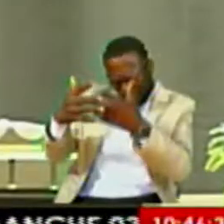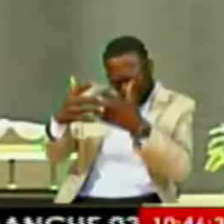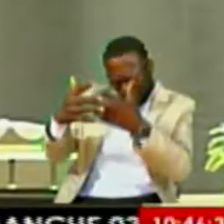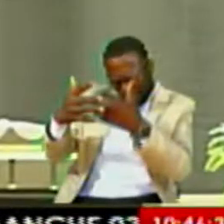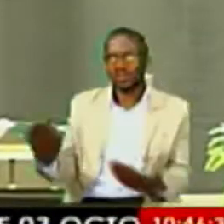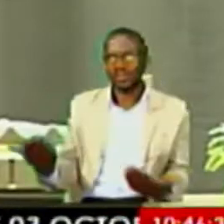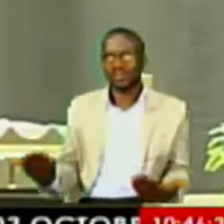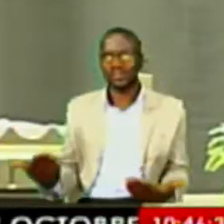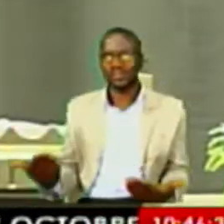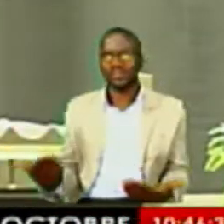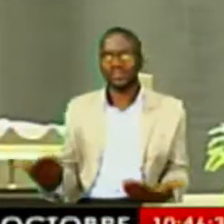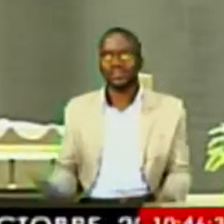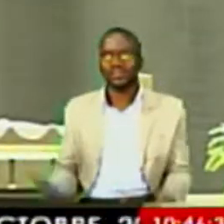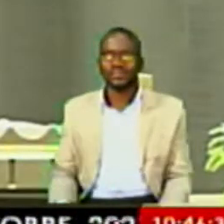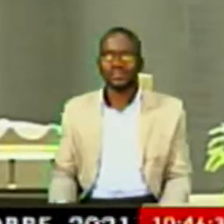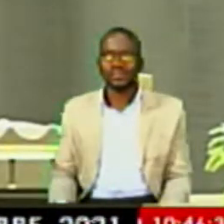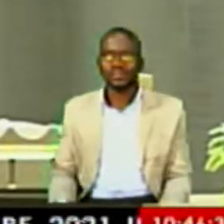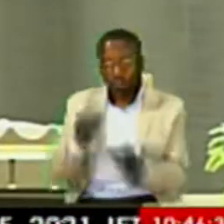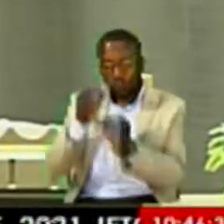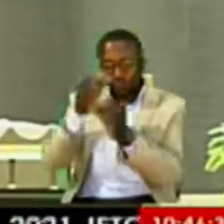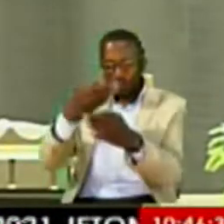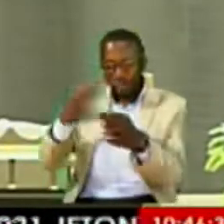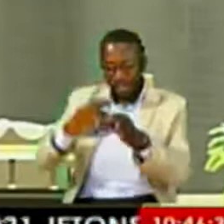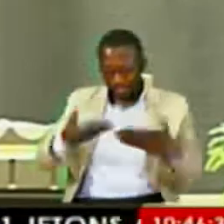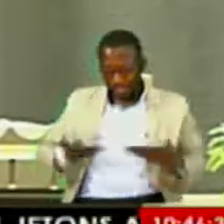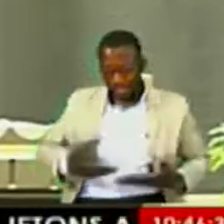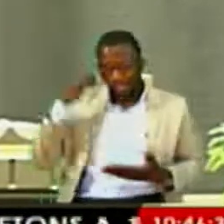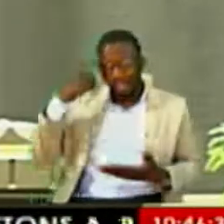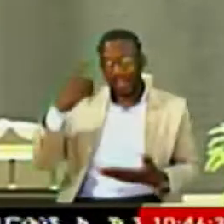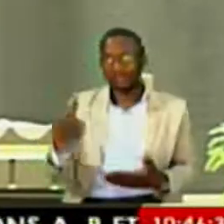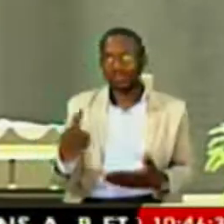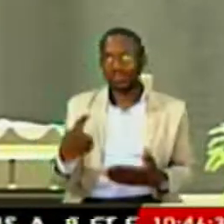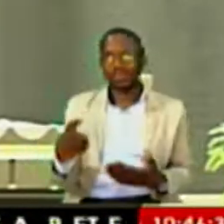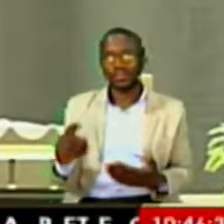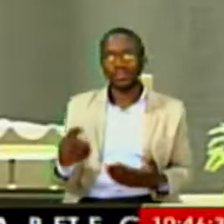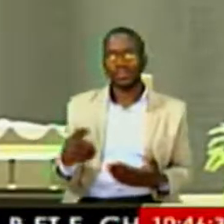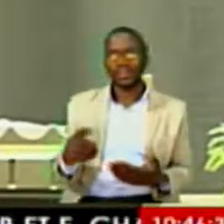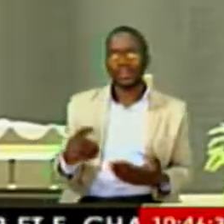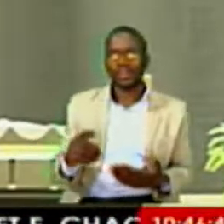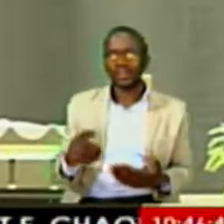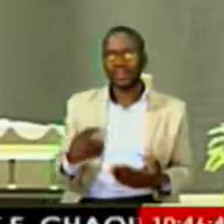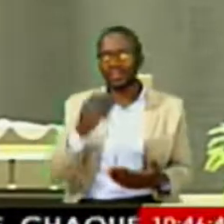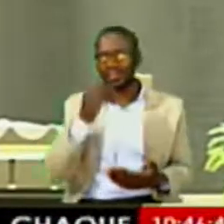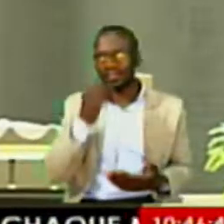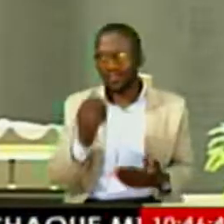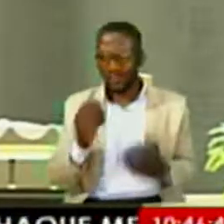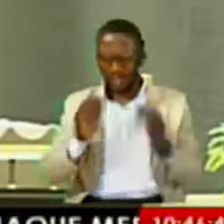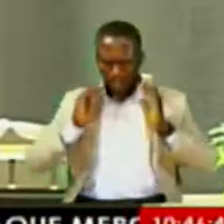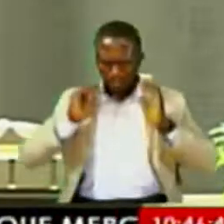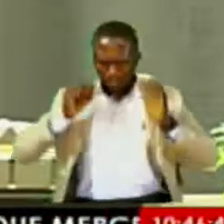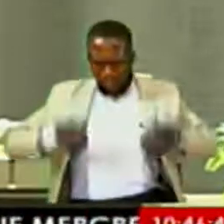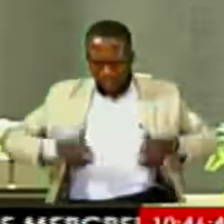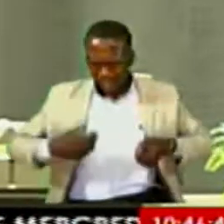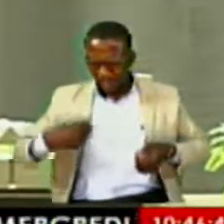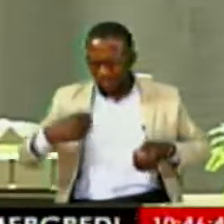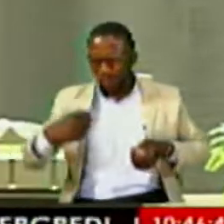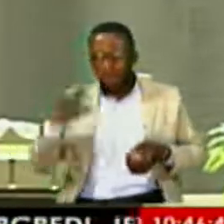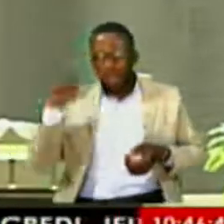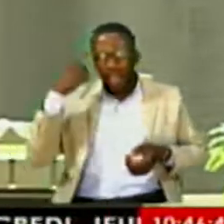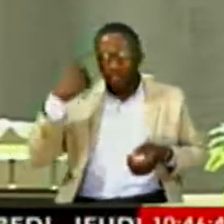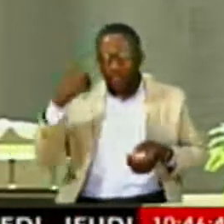They show the shape of their bodies. Porter des habits. Dress up.